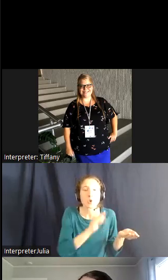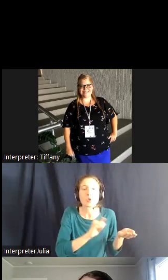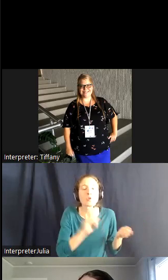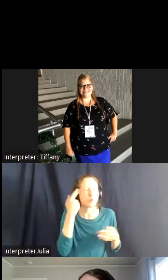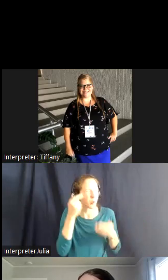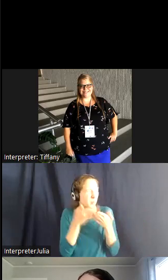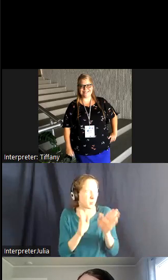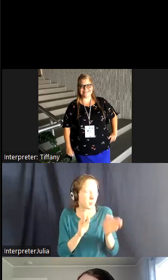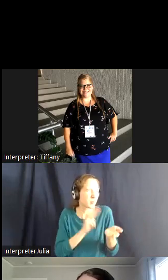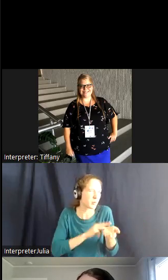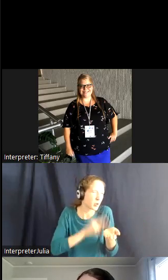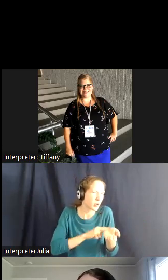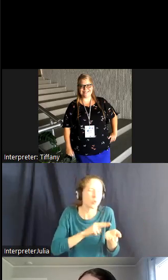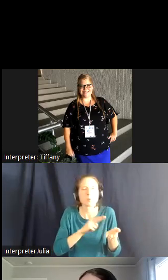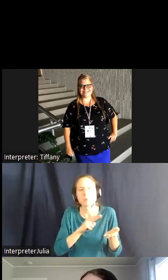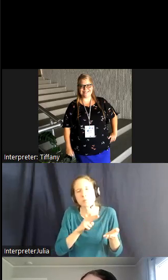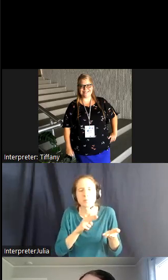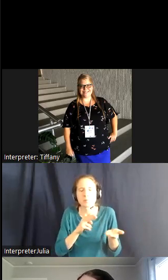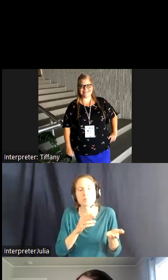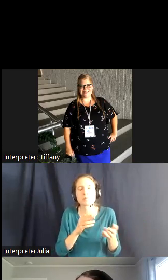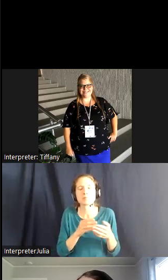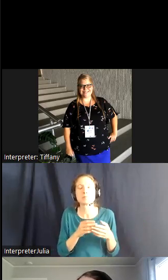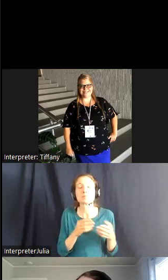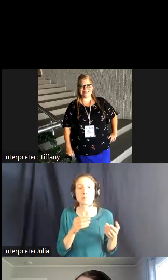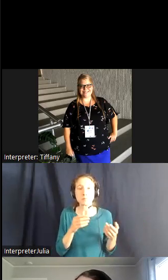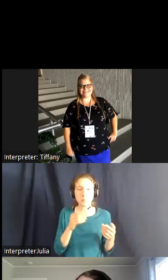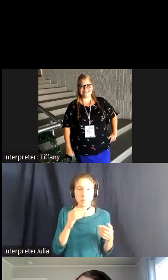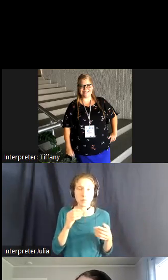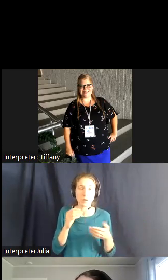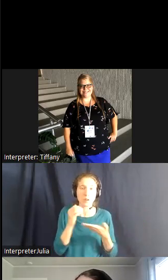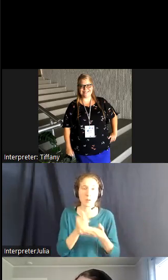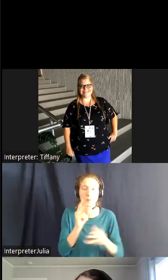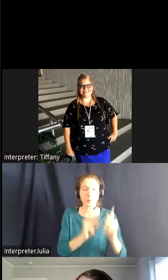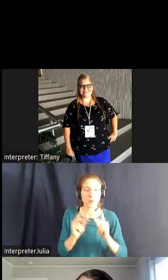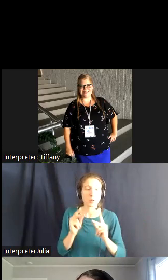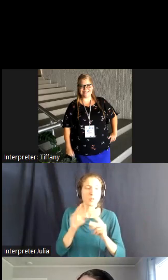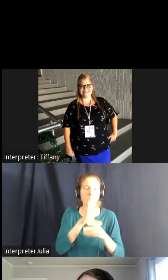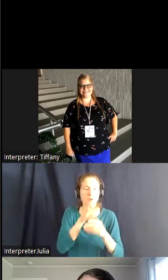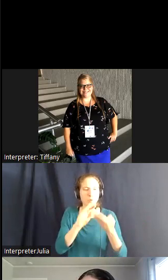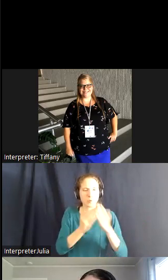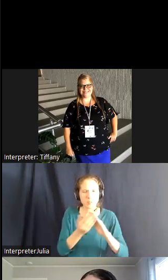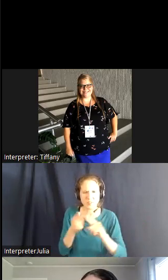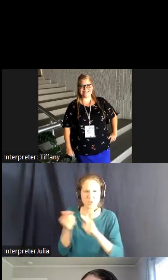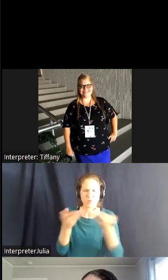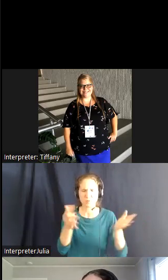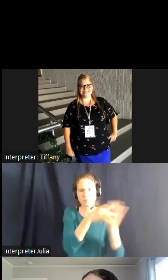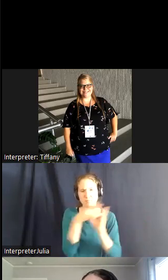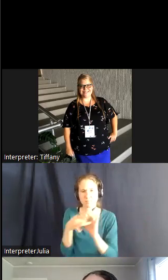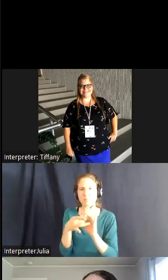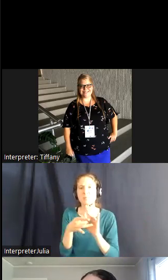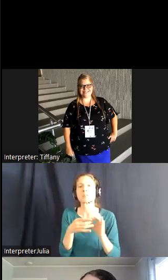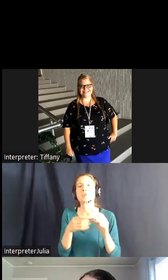priority populations throughout the care continuum, incorporating and demonstrating trauma-informed care practices throughout the care